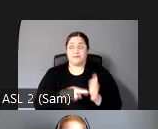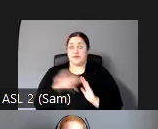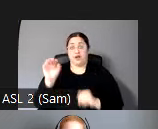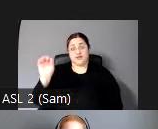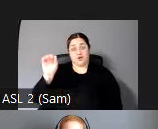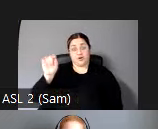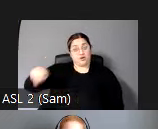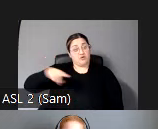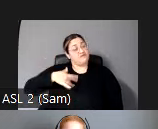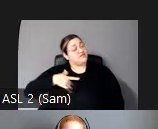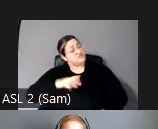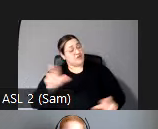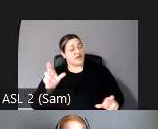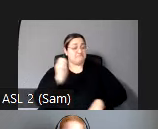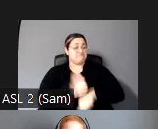Profoundly no.